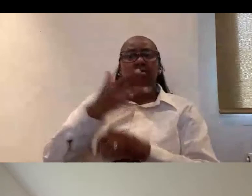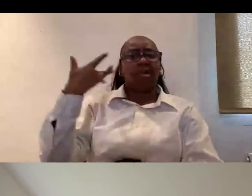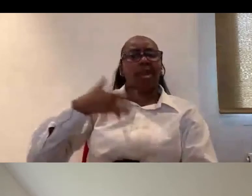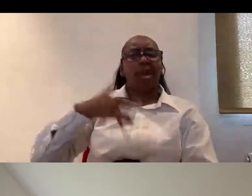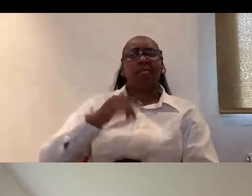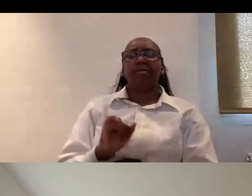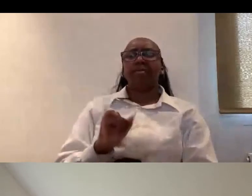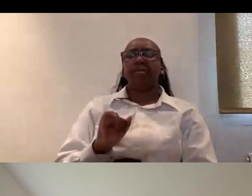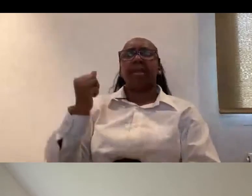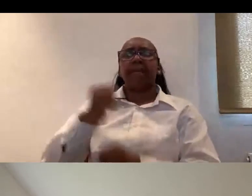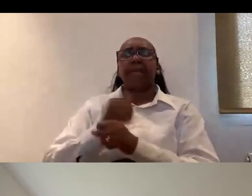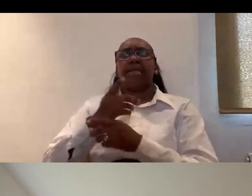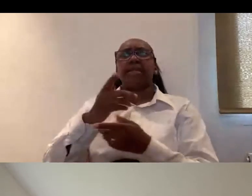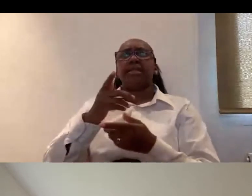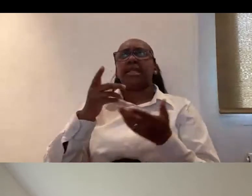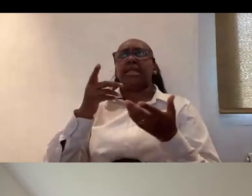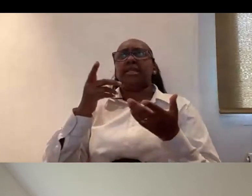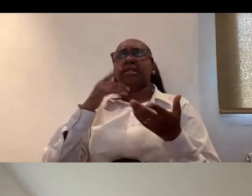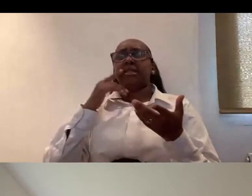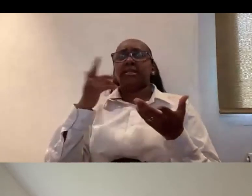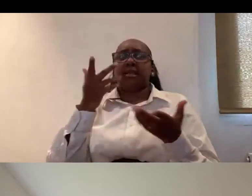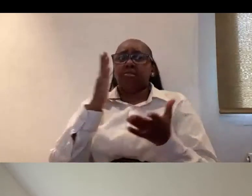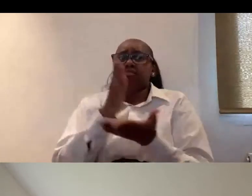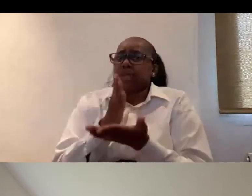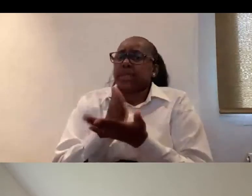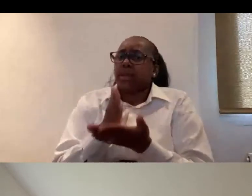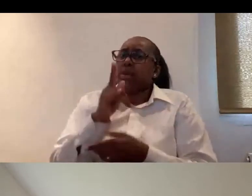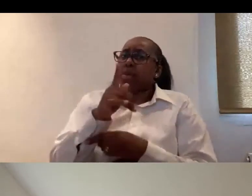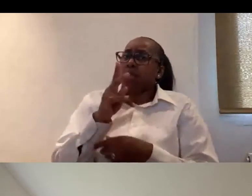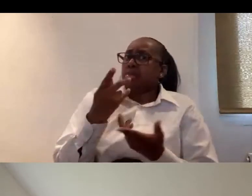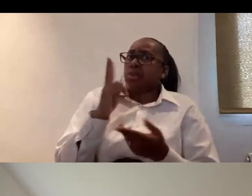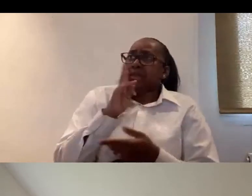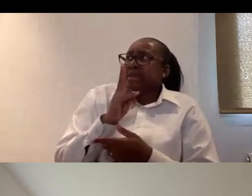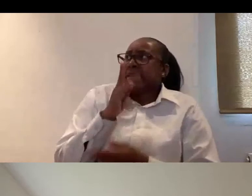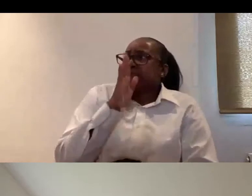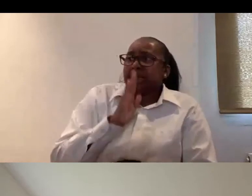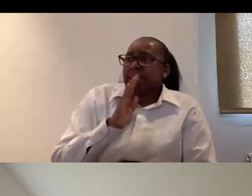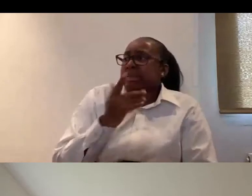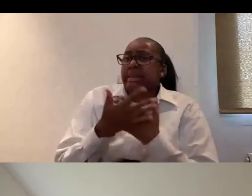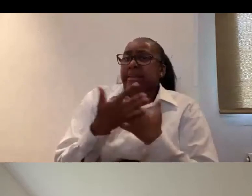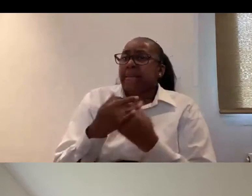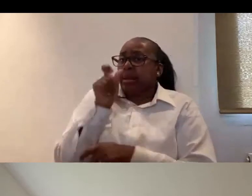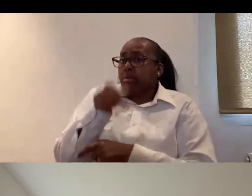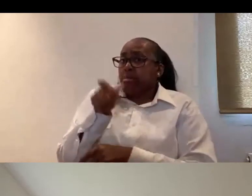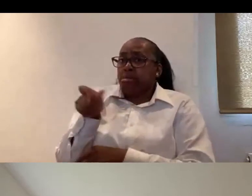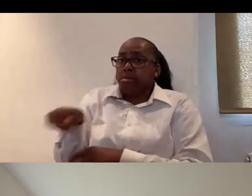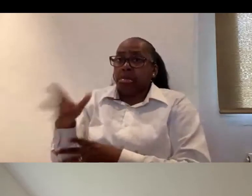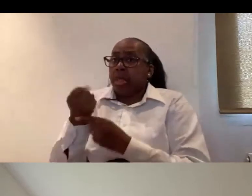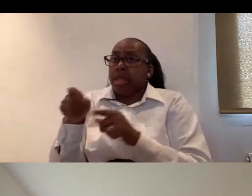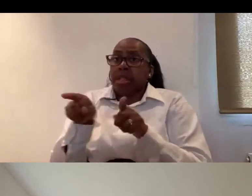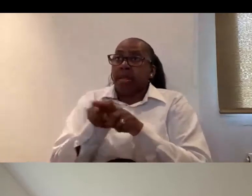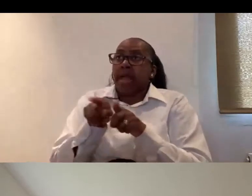and makes it seem very real, as we know it is, because we do see, sadly, many patients suffering with the